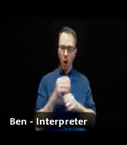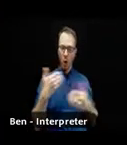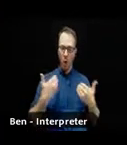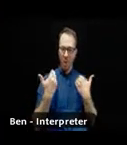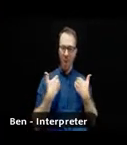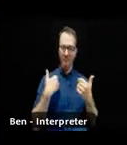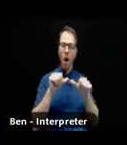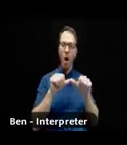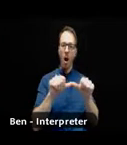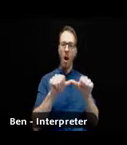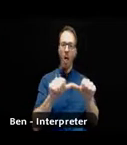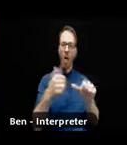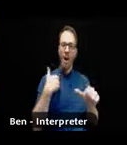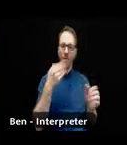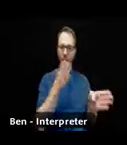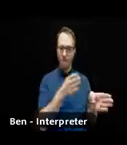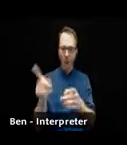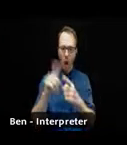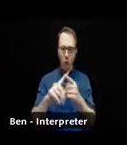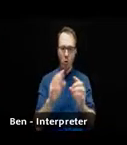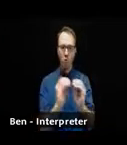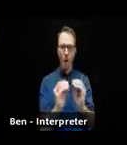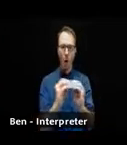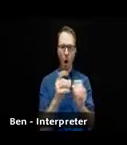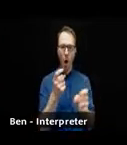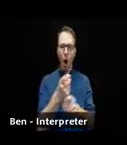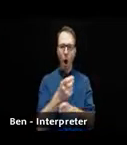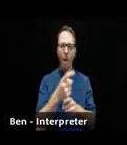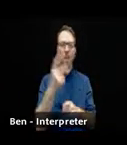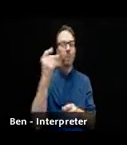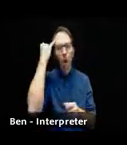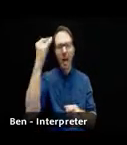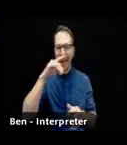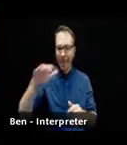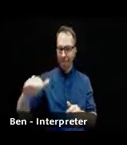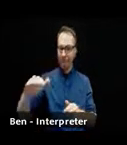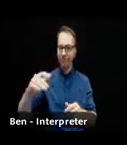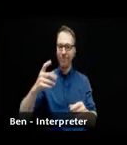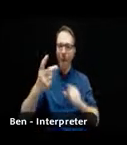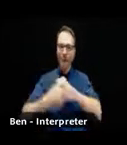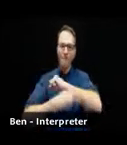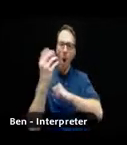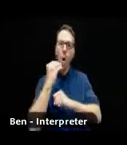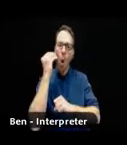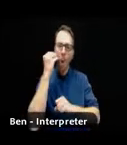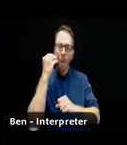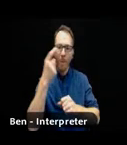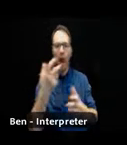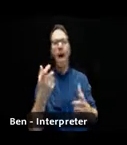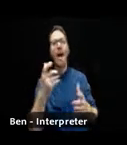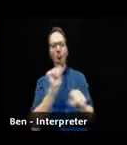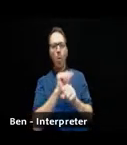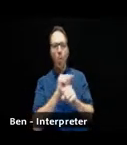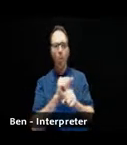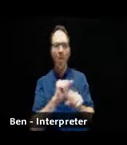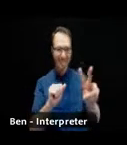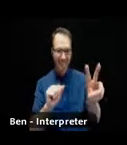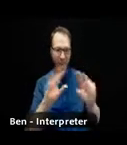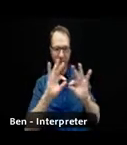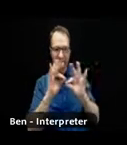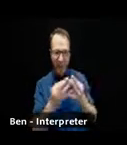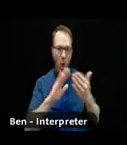ongoing, so there's a plan to repair the harm. Let's say a kid burglarizes a home, right? And they're going to make it right by their victim. They worked with their victim, family, community,